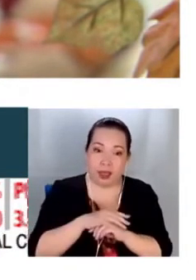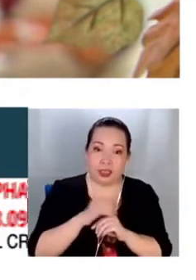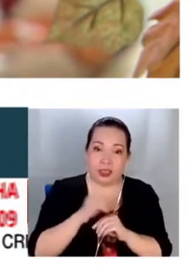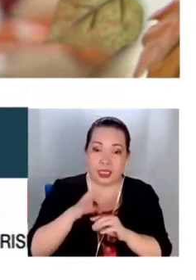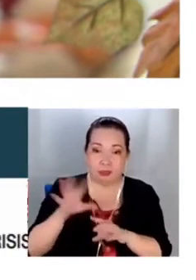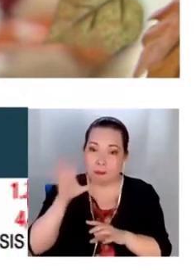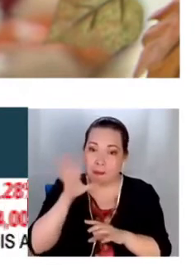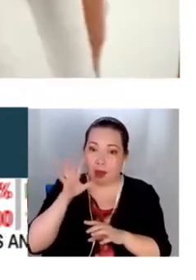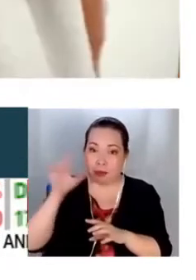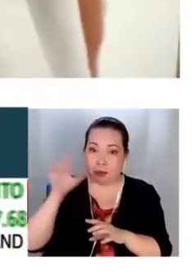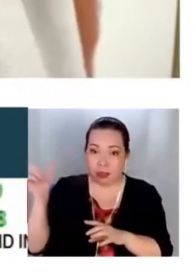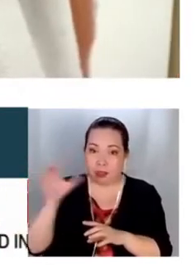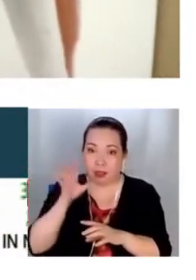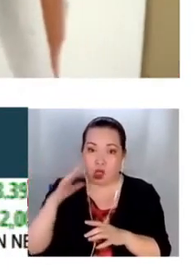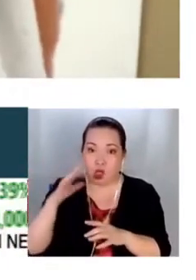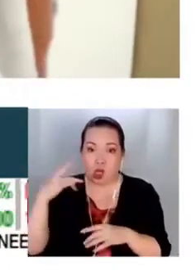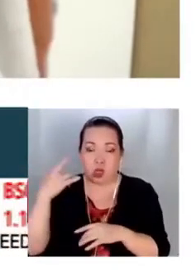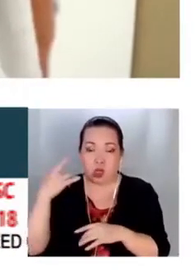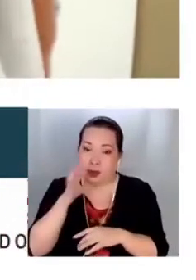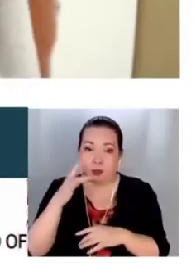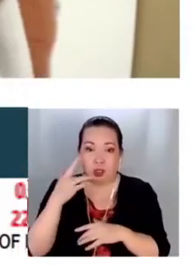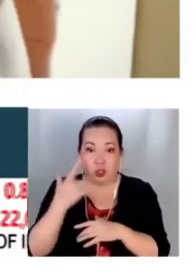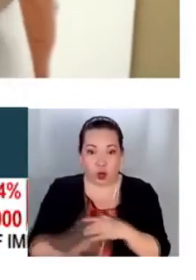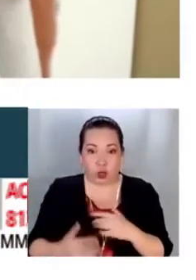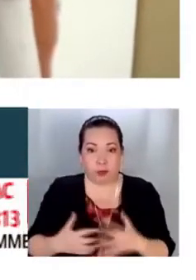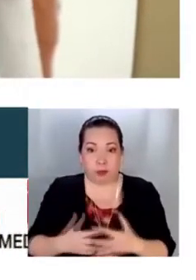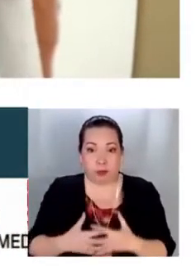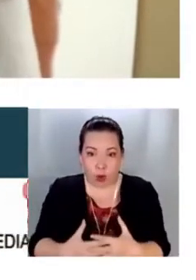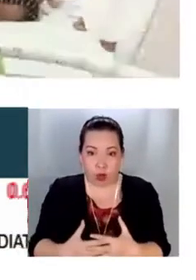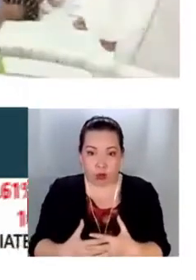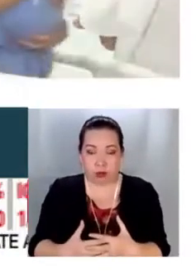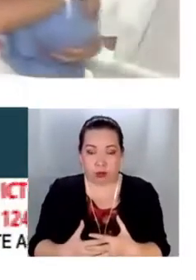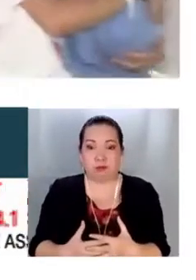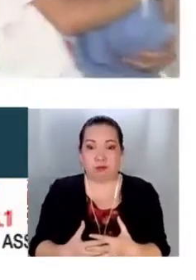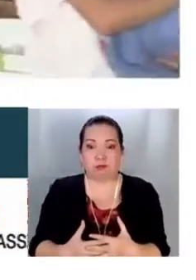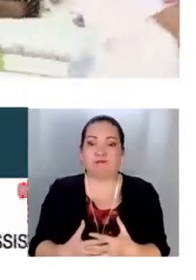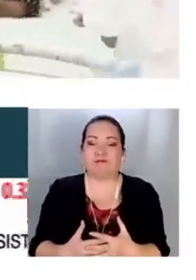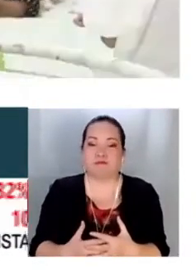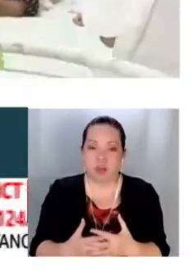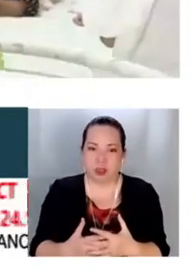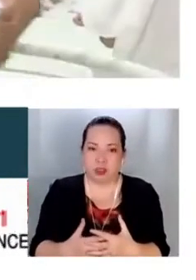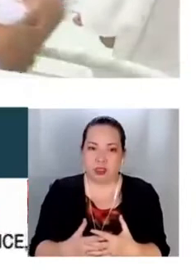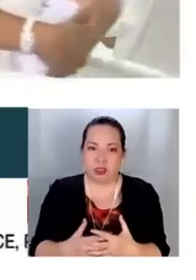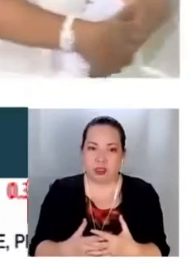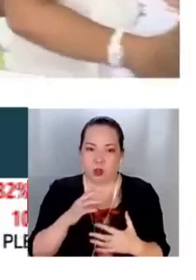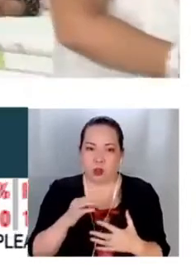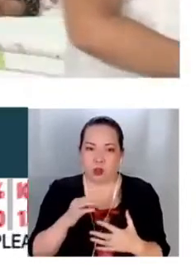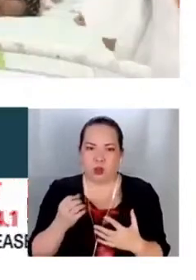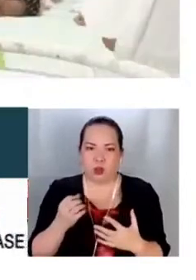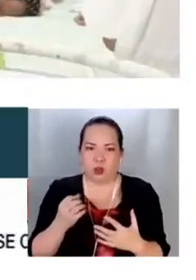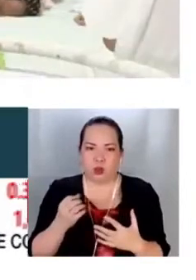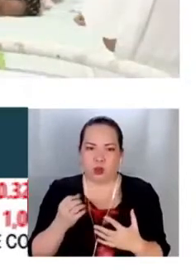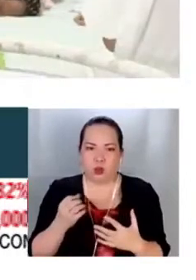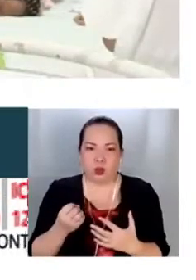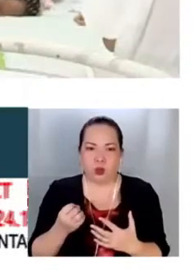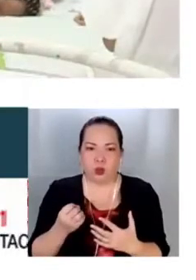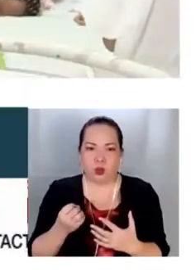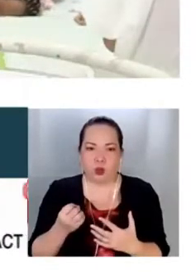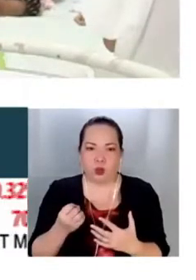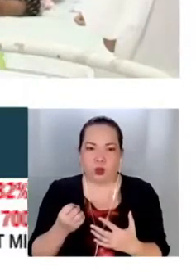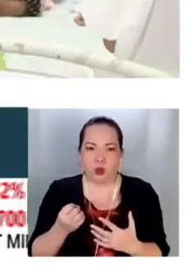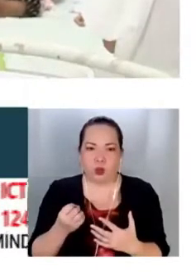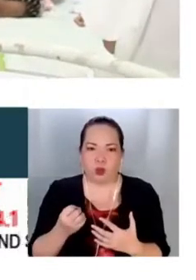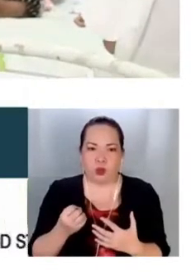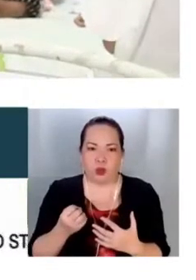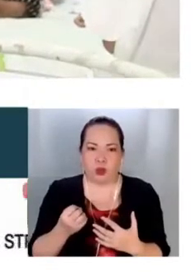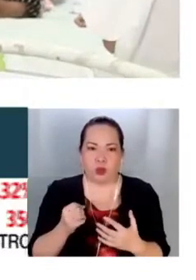early motherhood, you might say, is costing these young mothers 33 billion pesos a year that